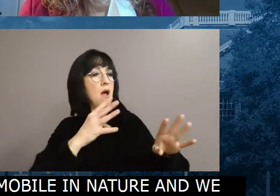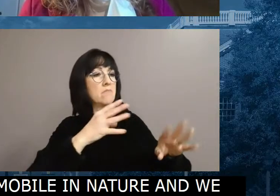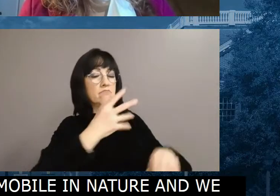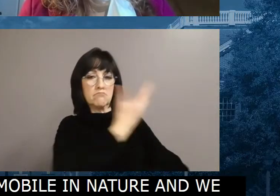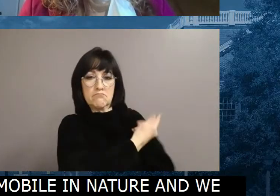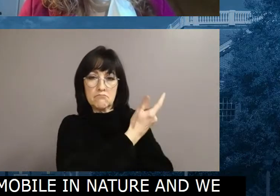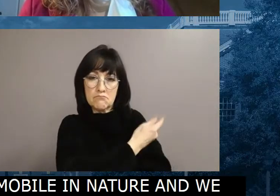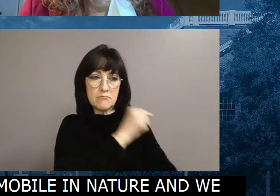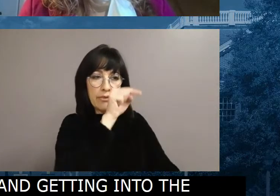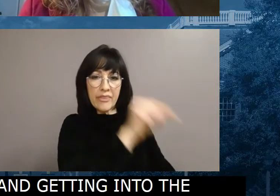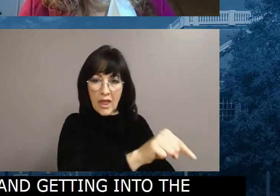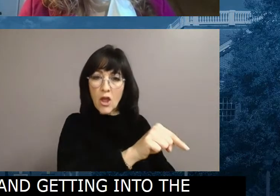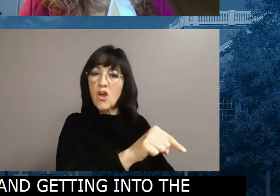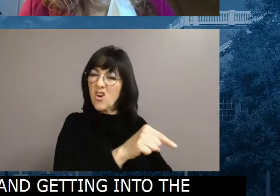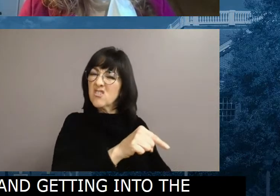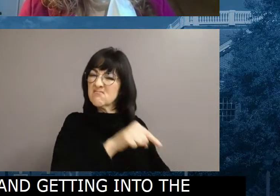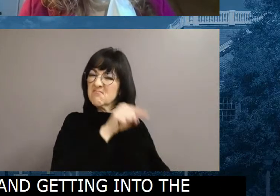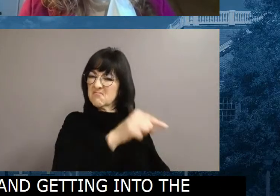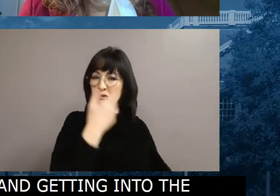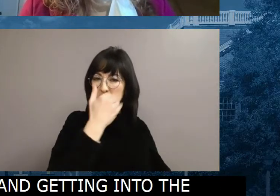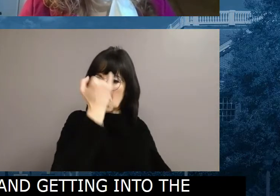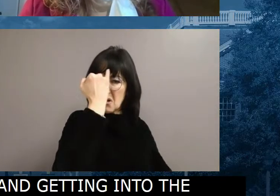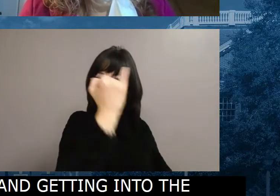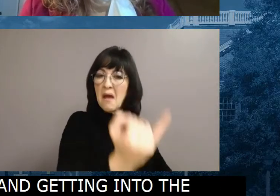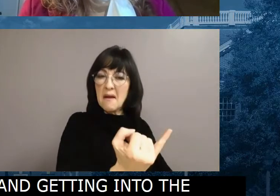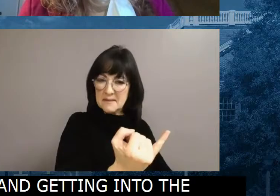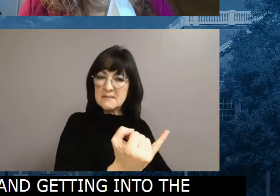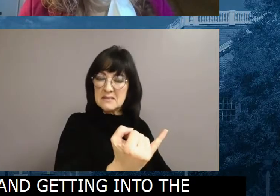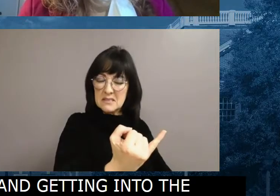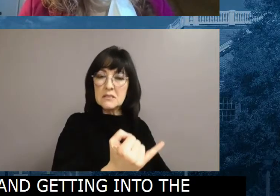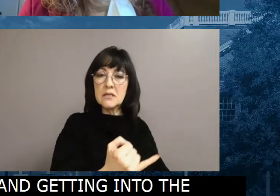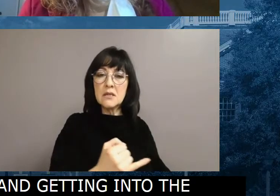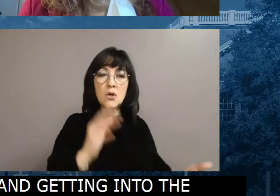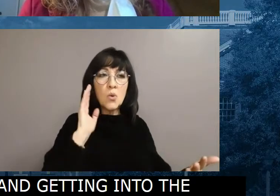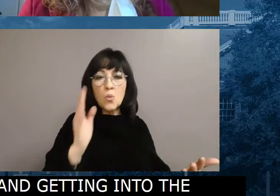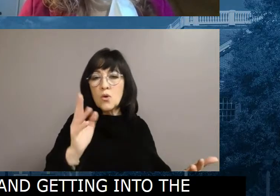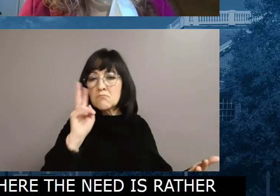than down the street or down the state. So we want to do a little bit better